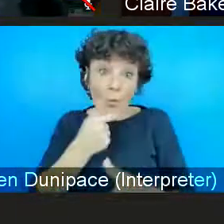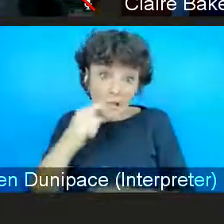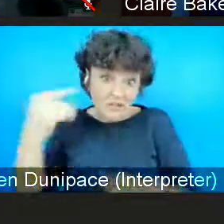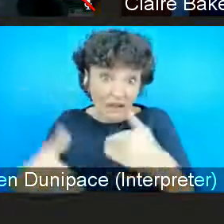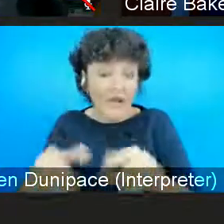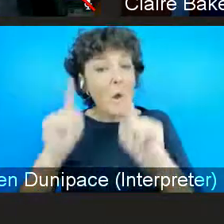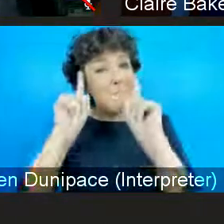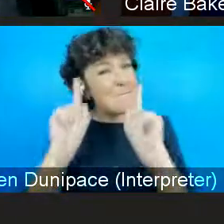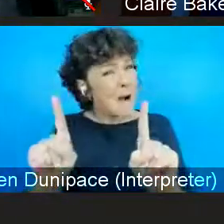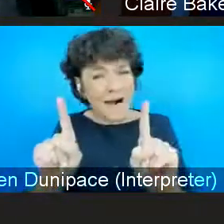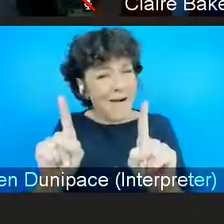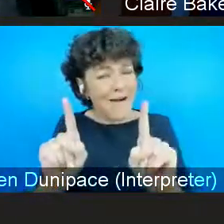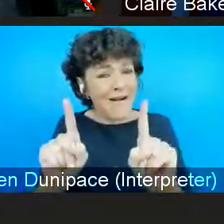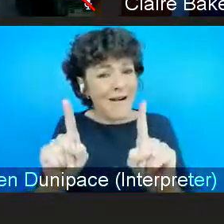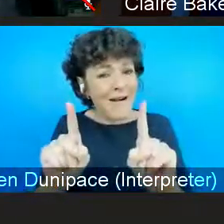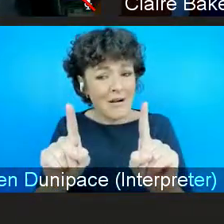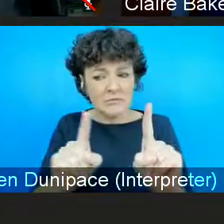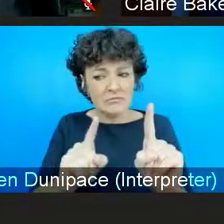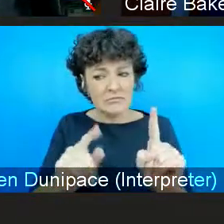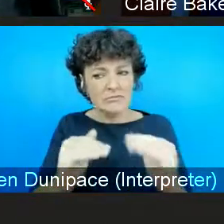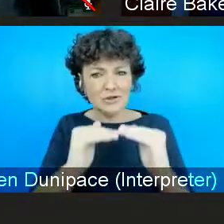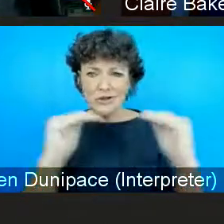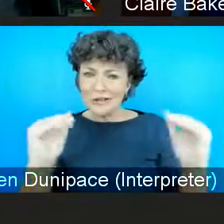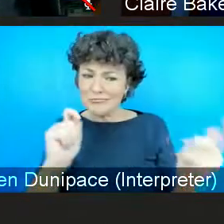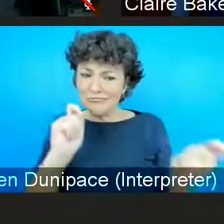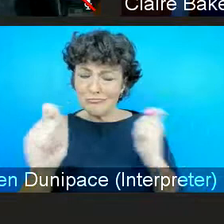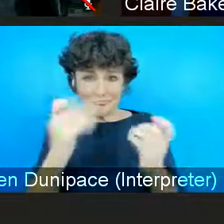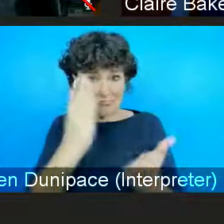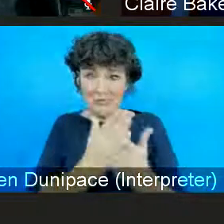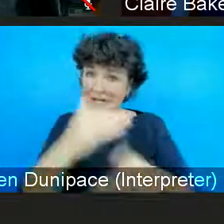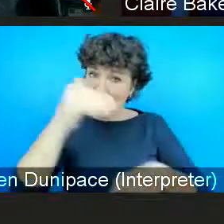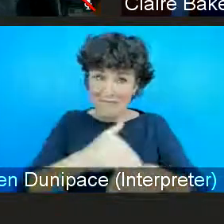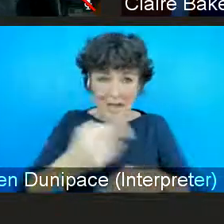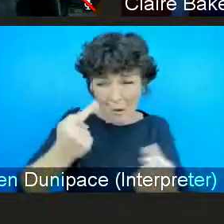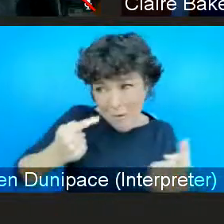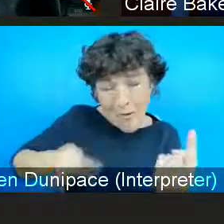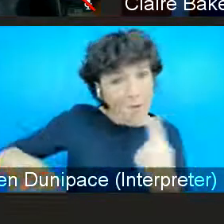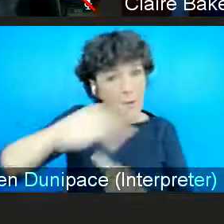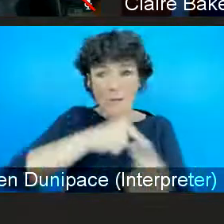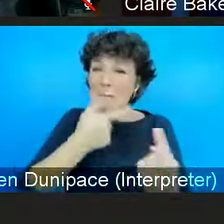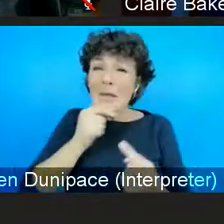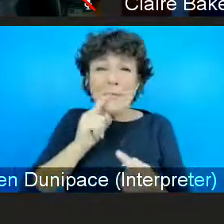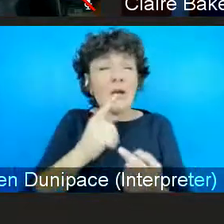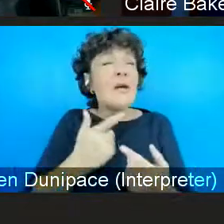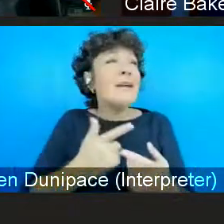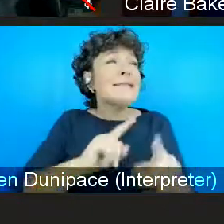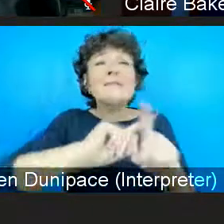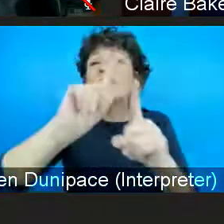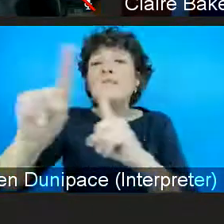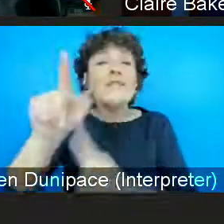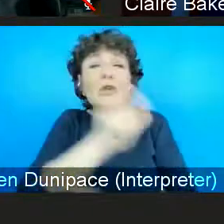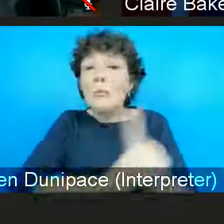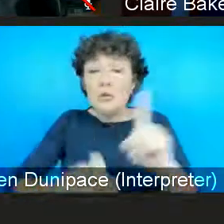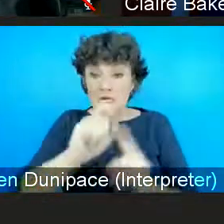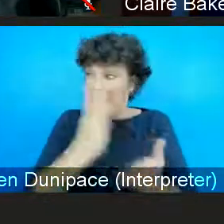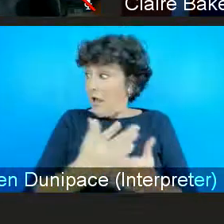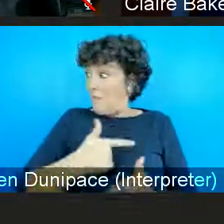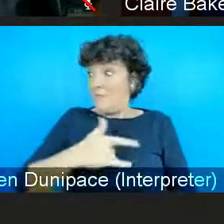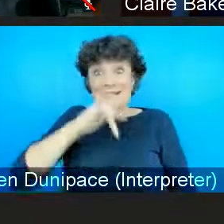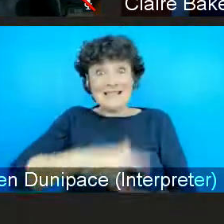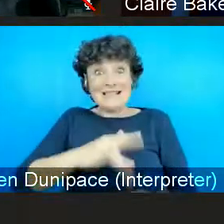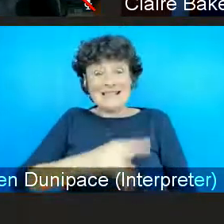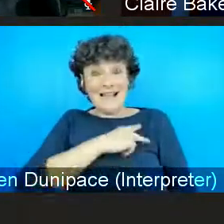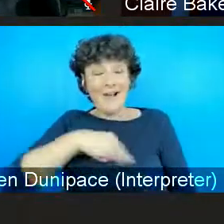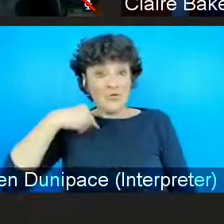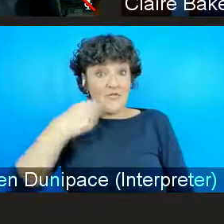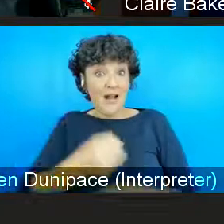transition is something that, you know, applies to all of our communities in all parts of Scotland. And, you know, as a city councillor for